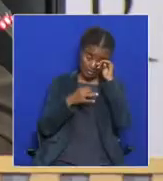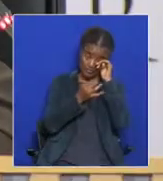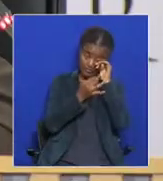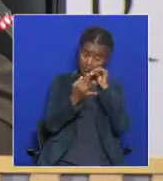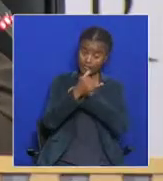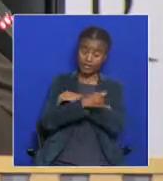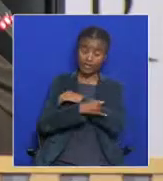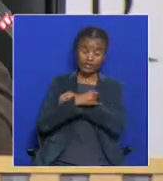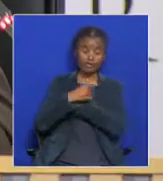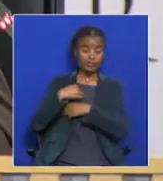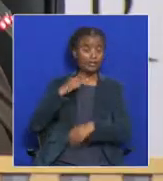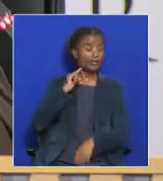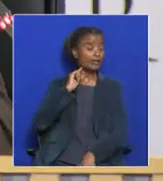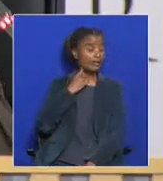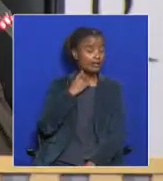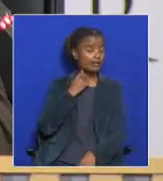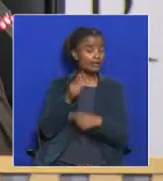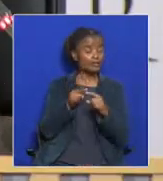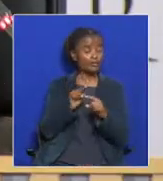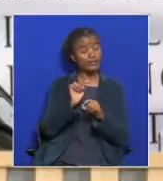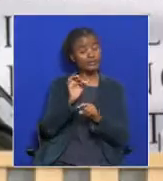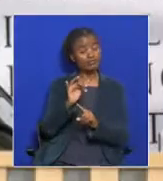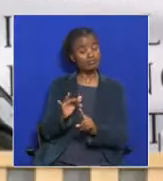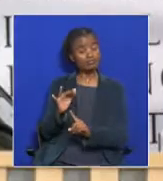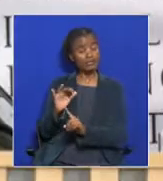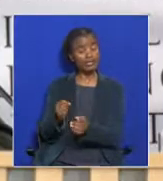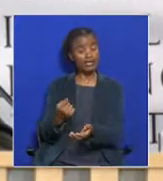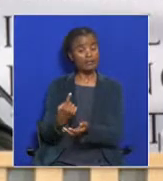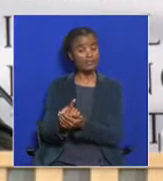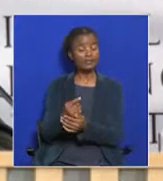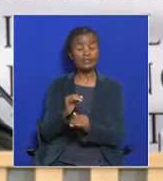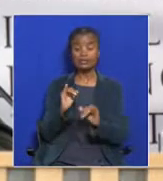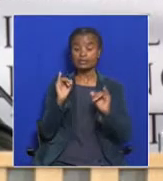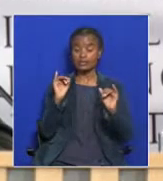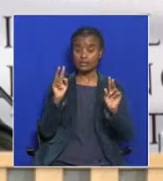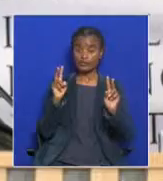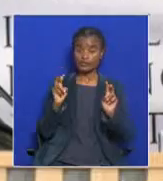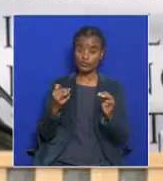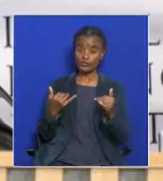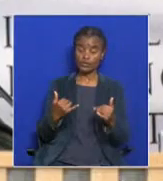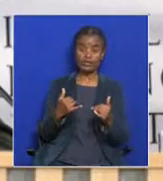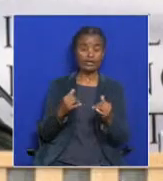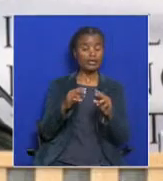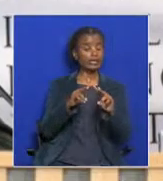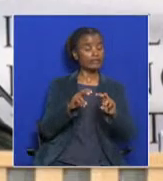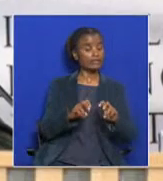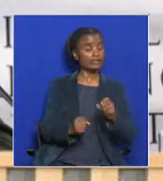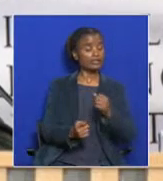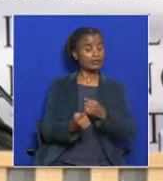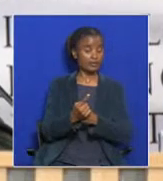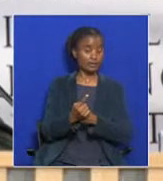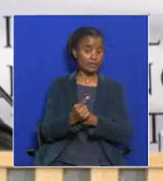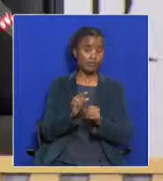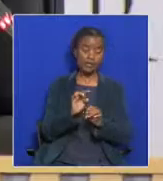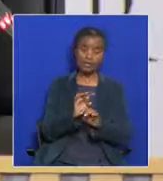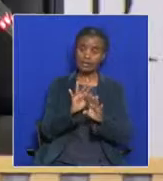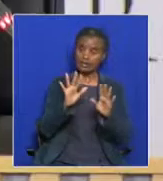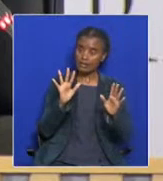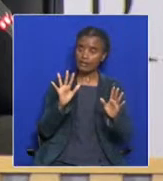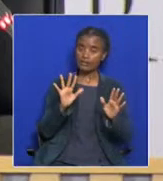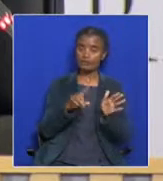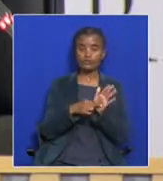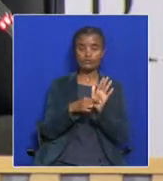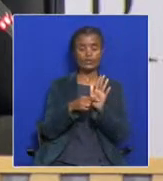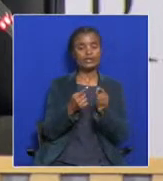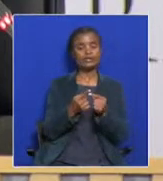issue. There's a whole lot of investigation that was done that is clearly swayed in a certain direction. Every time